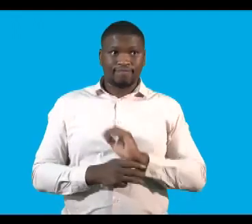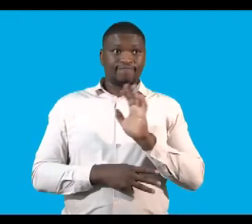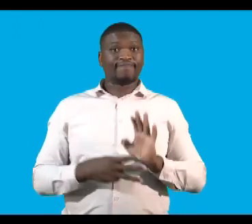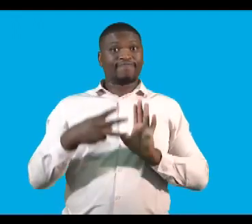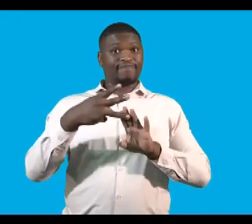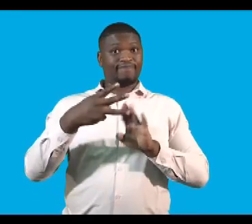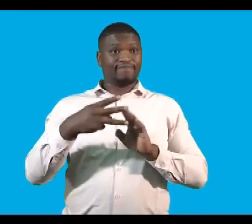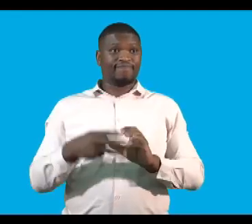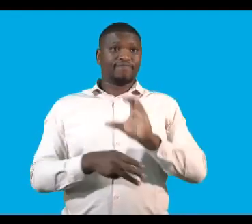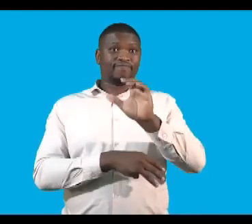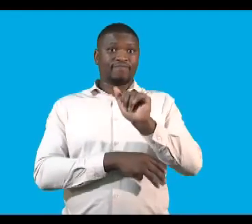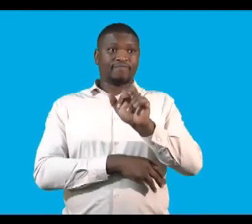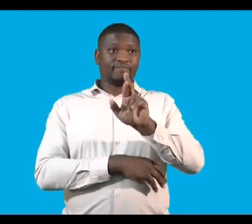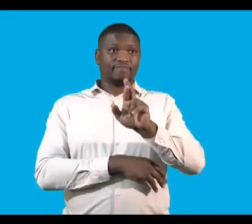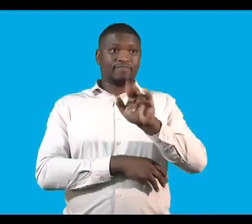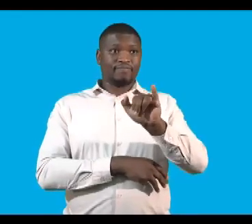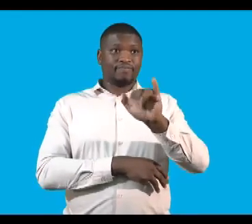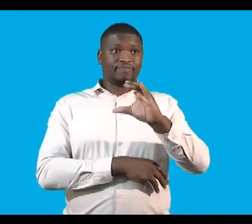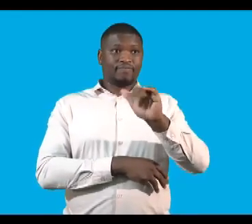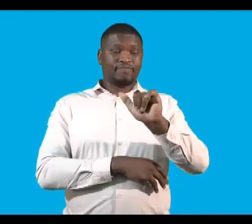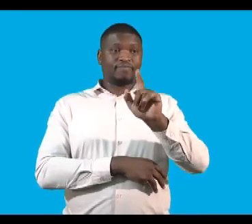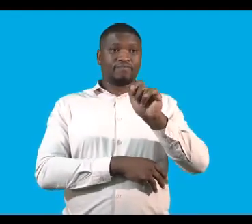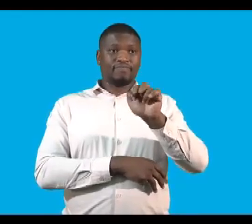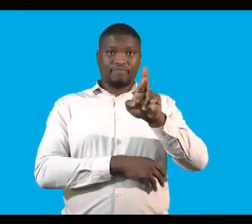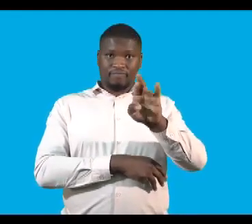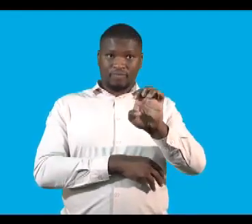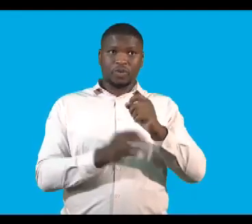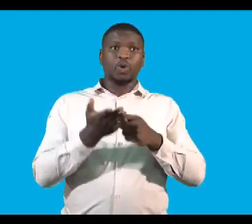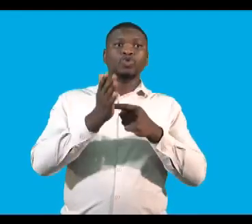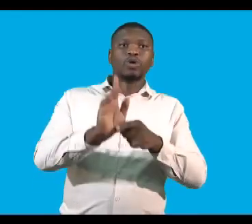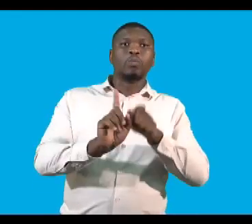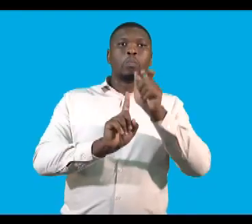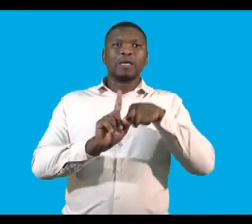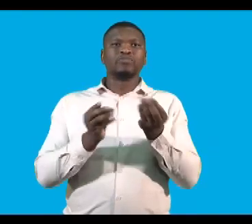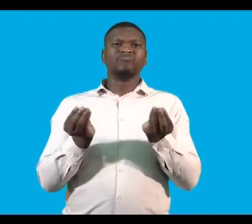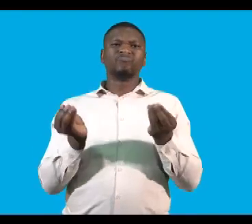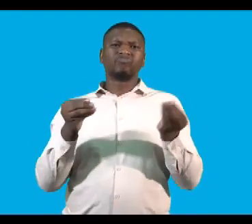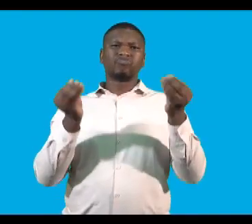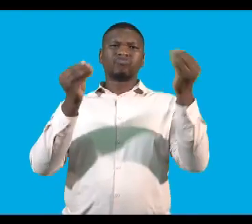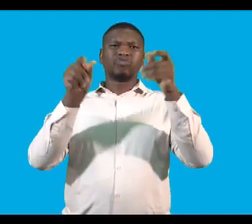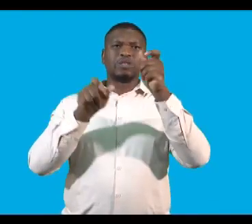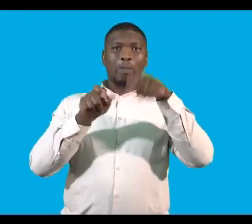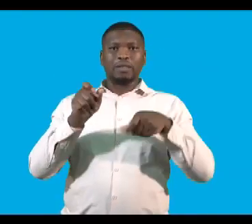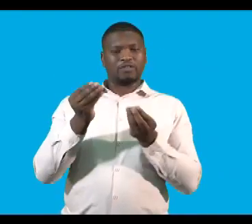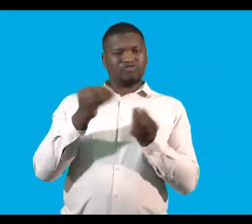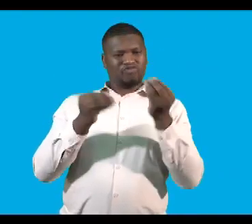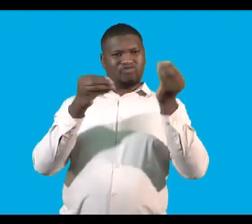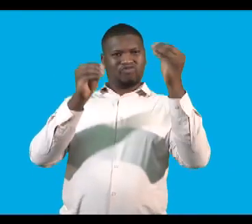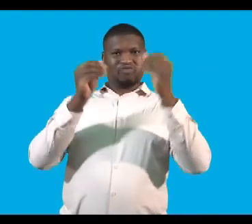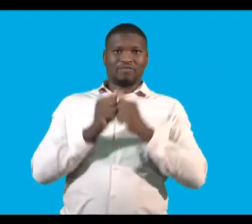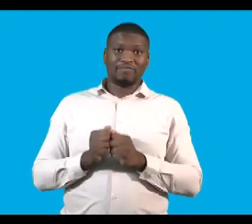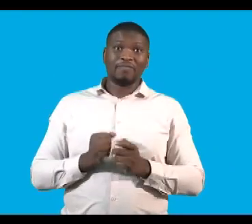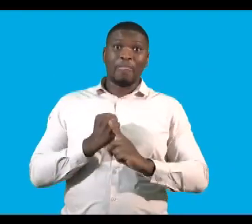a caricature is an exaggeration of a person's features or actions for effect. And then lastly, we